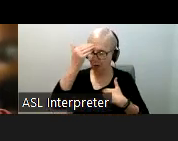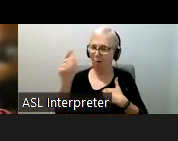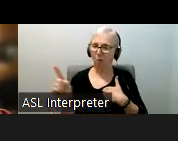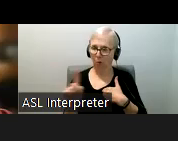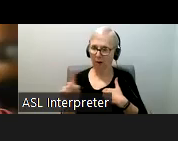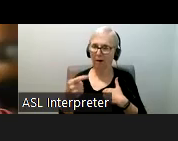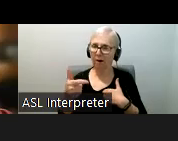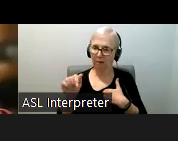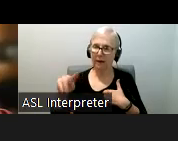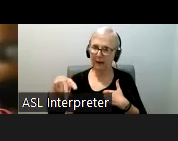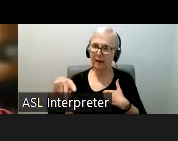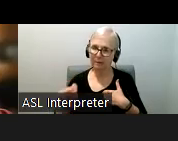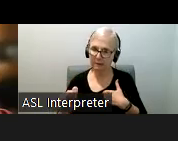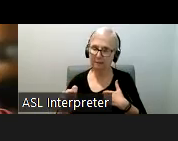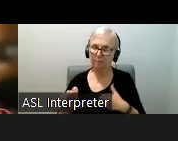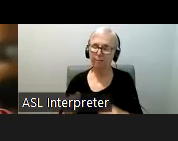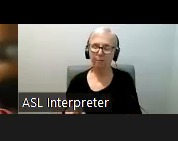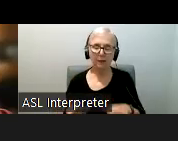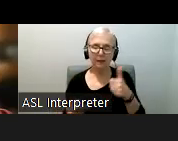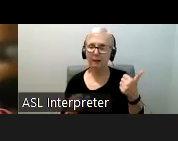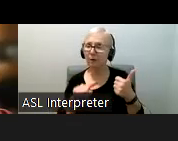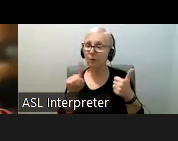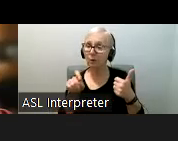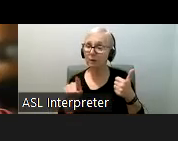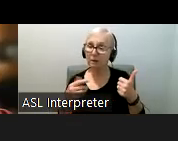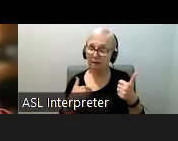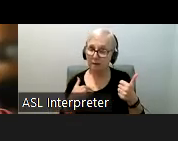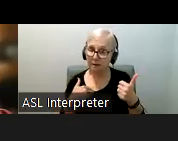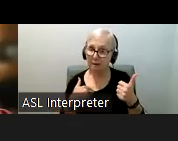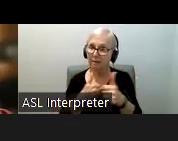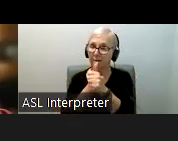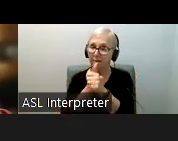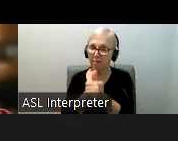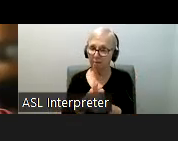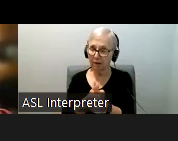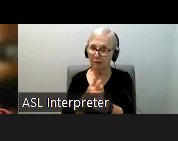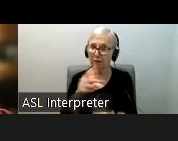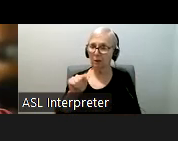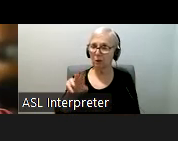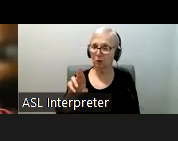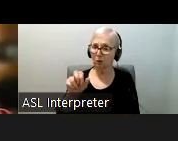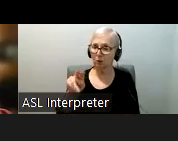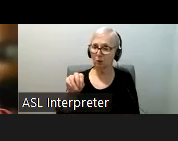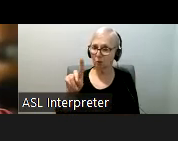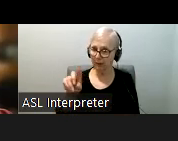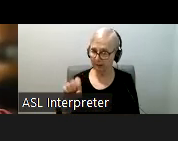then one other question I have is in following the trends and following with the data,